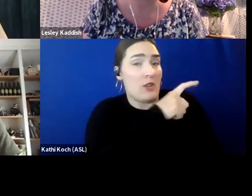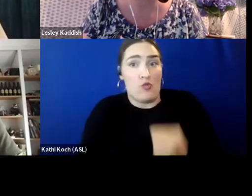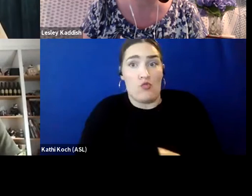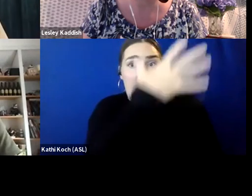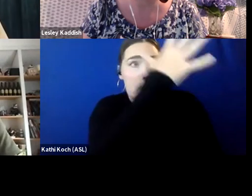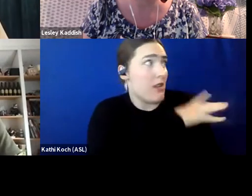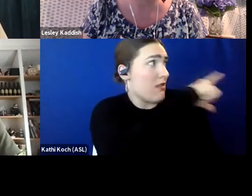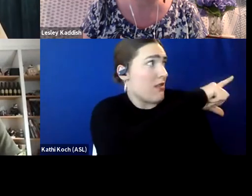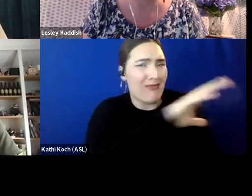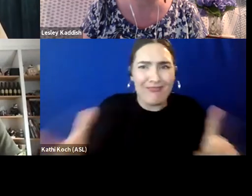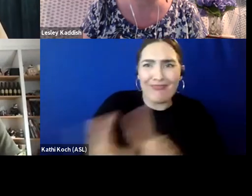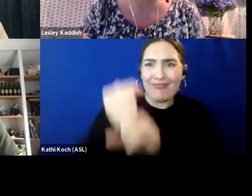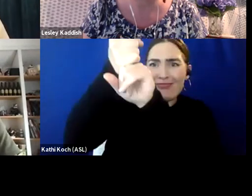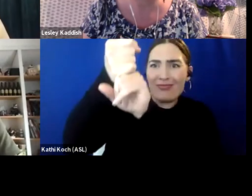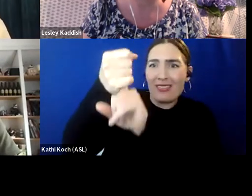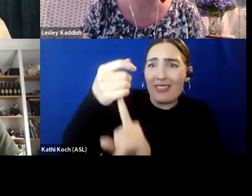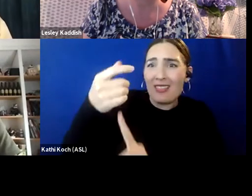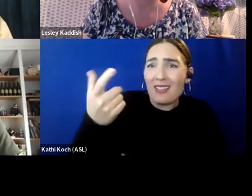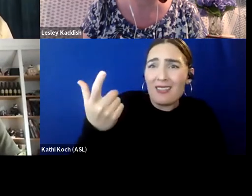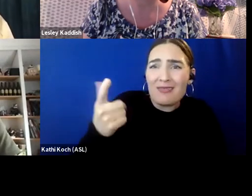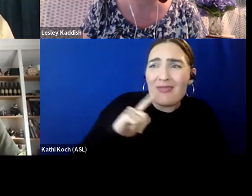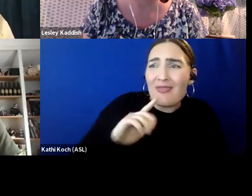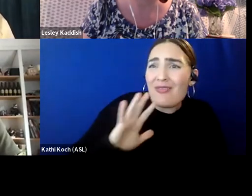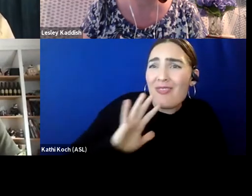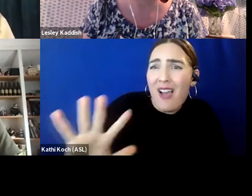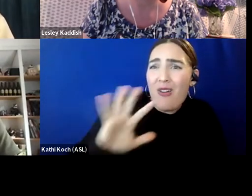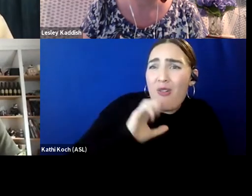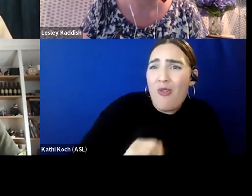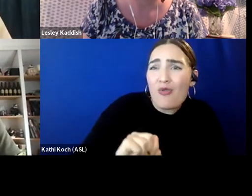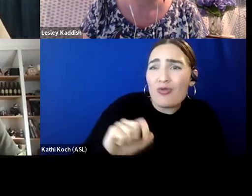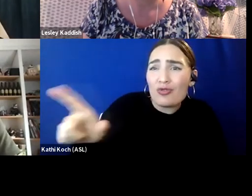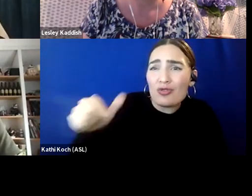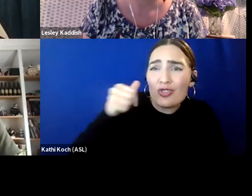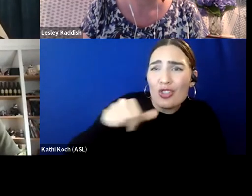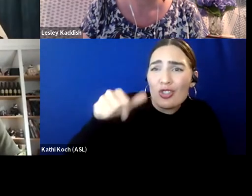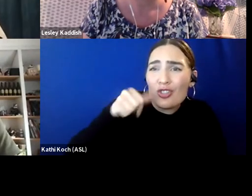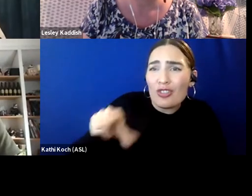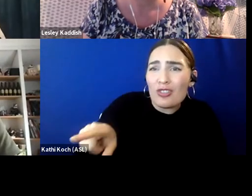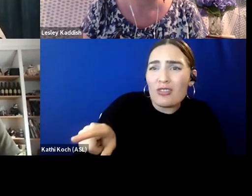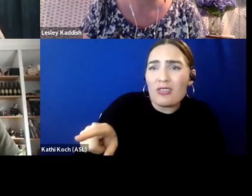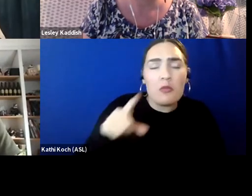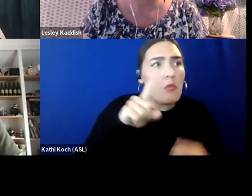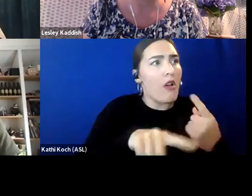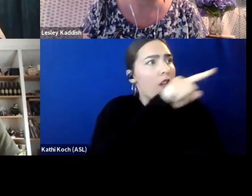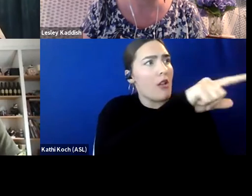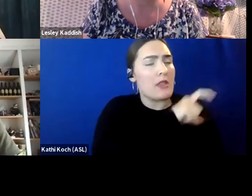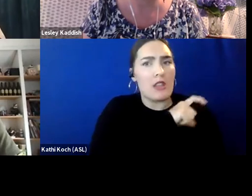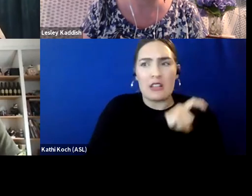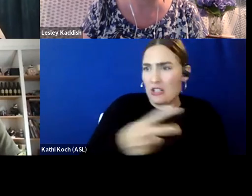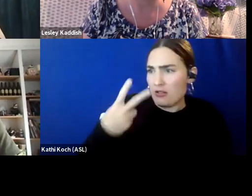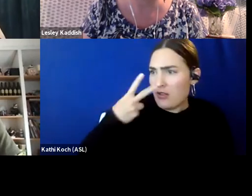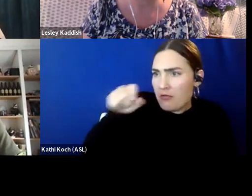handcuffs 5-year-old little Black schoolgirl? What did another officer think he was seeing when